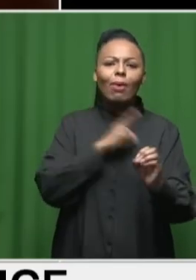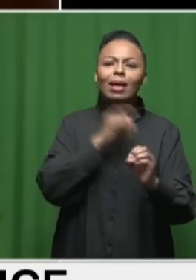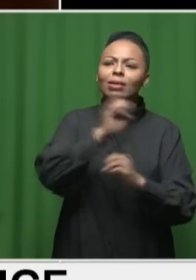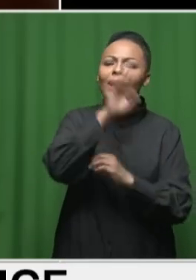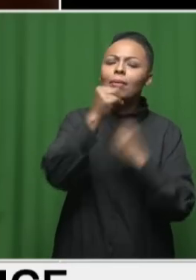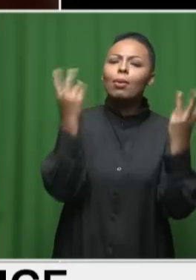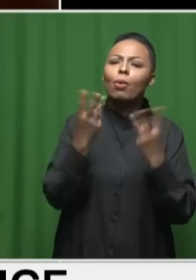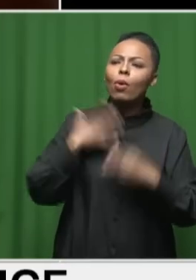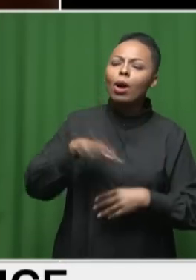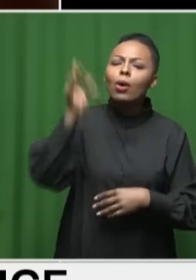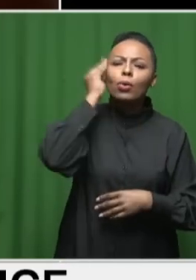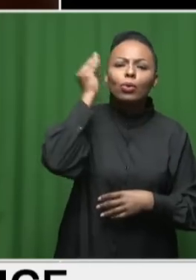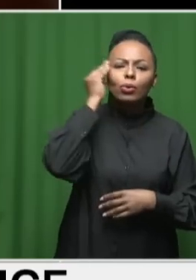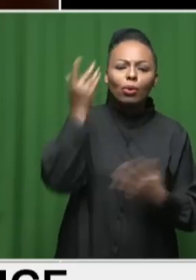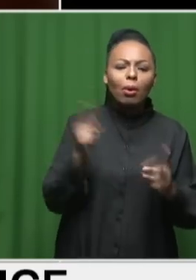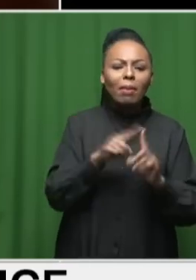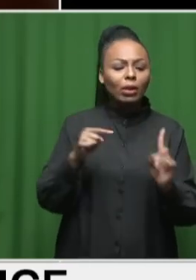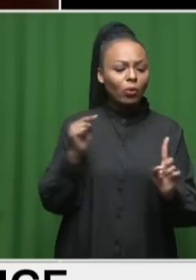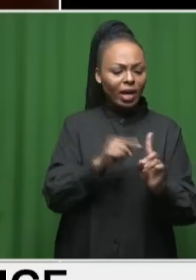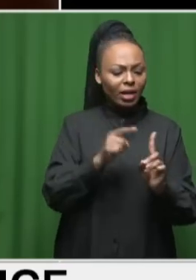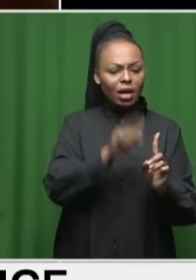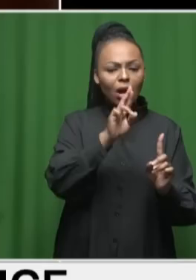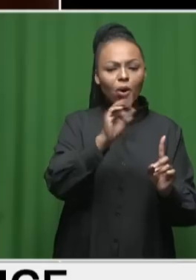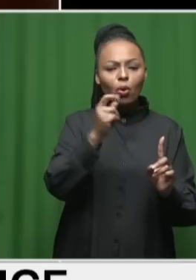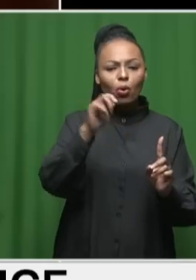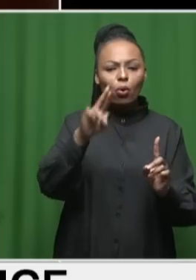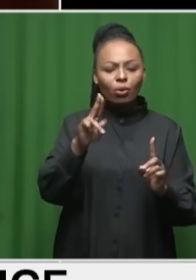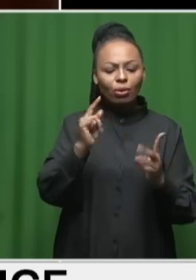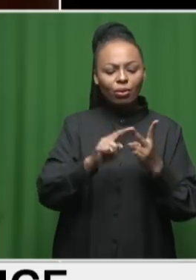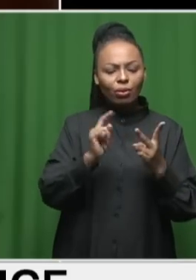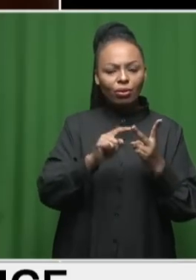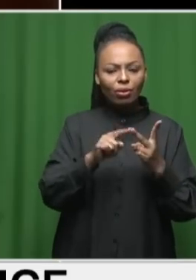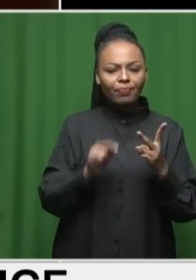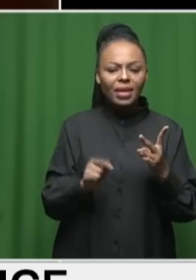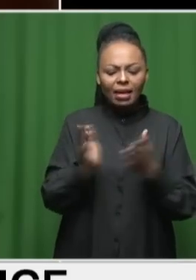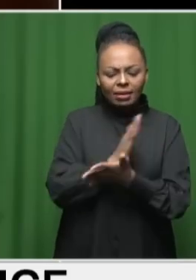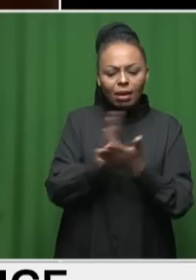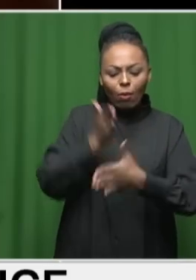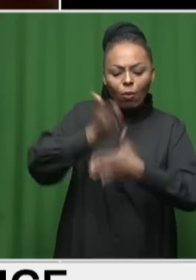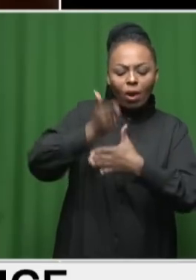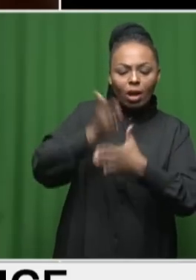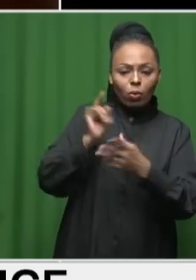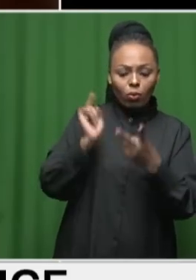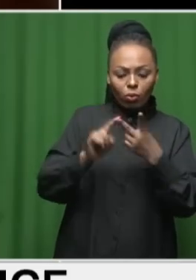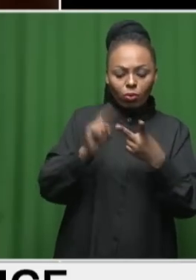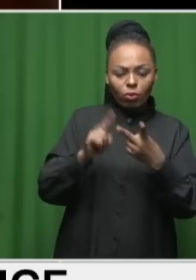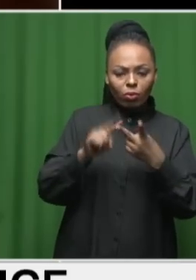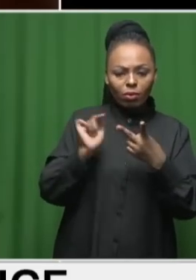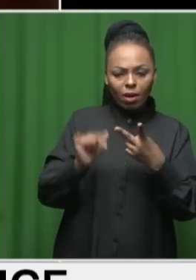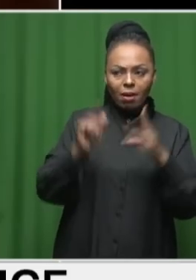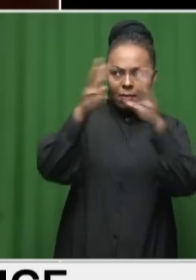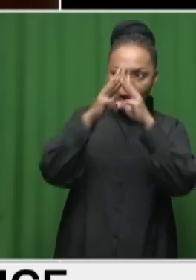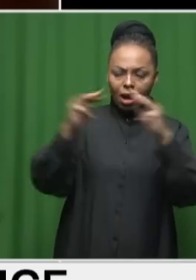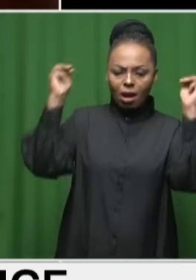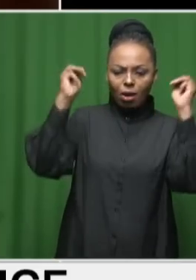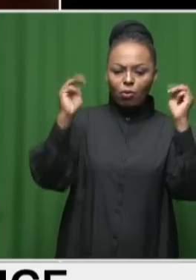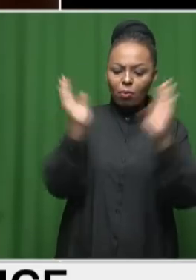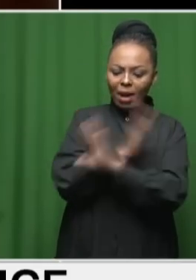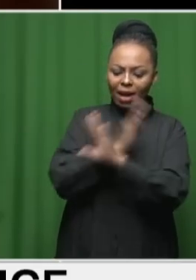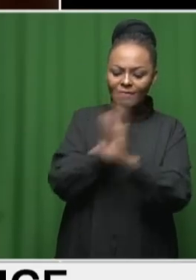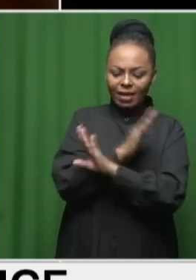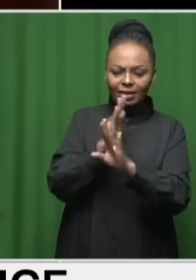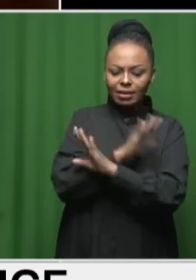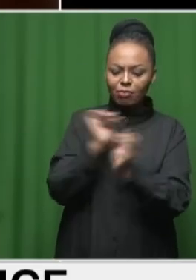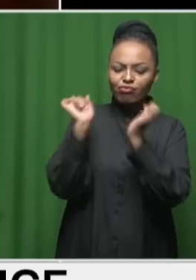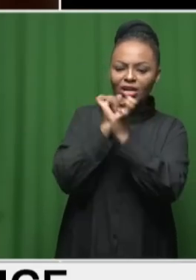asking. But I want to come to you, Ruth, with regard to some of the work that you did at Mangaung Private Prison, and work